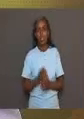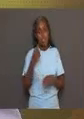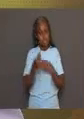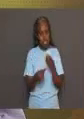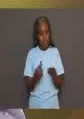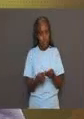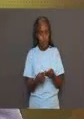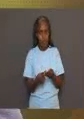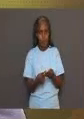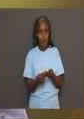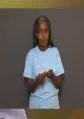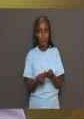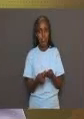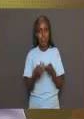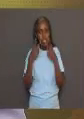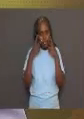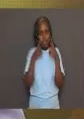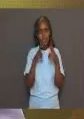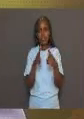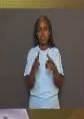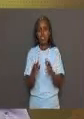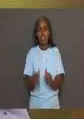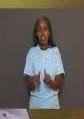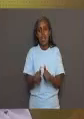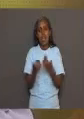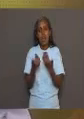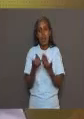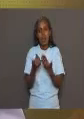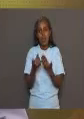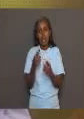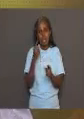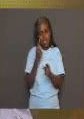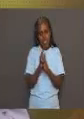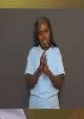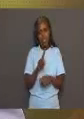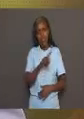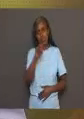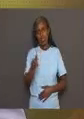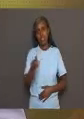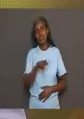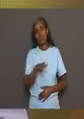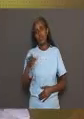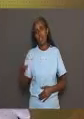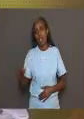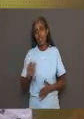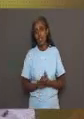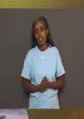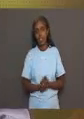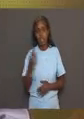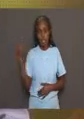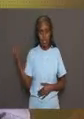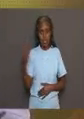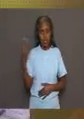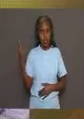Therefore, let us see how we can write equations of lines